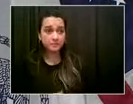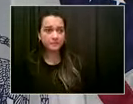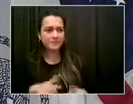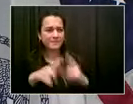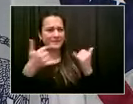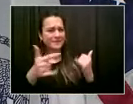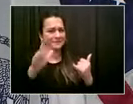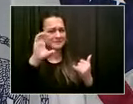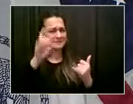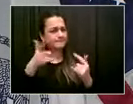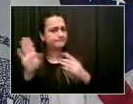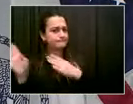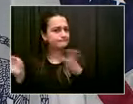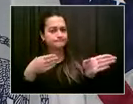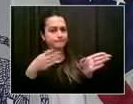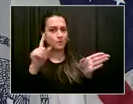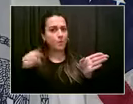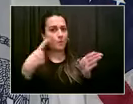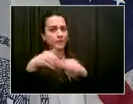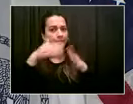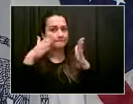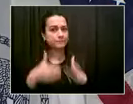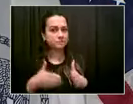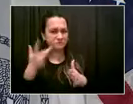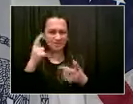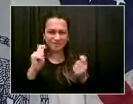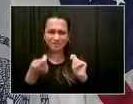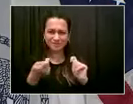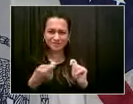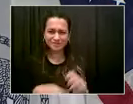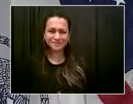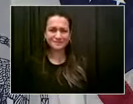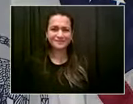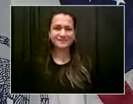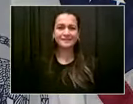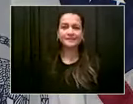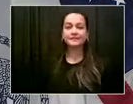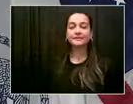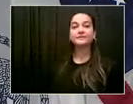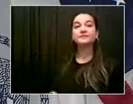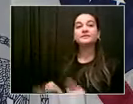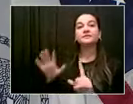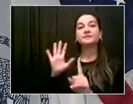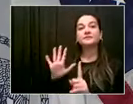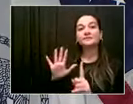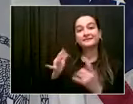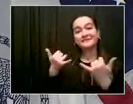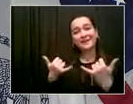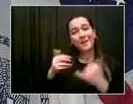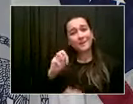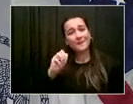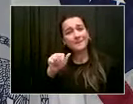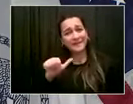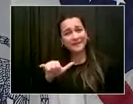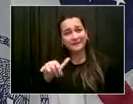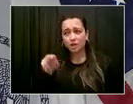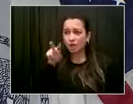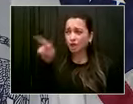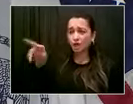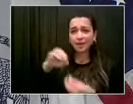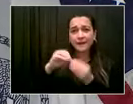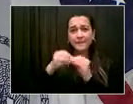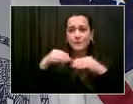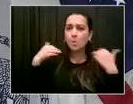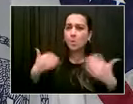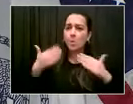of schedule. It's had even more impact than we thought it would. CDC has been sending very clear